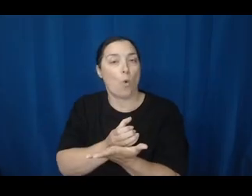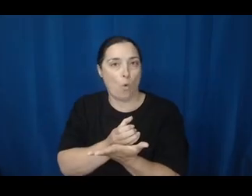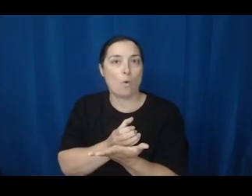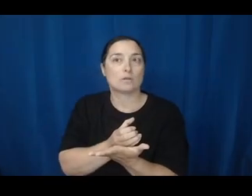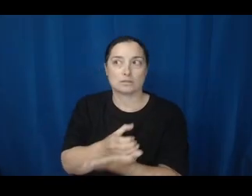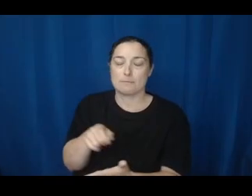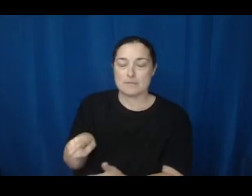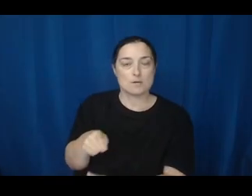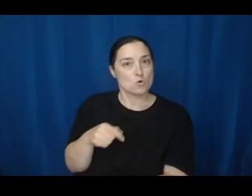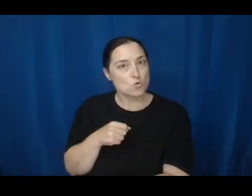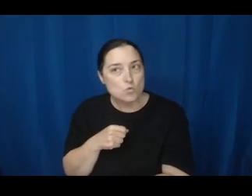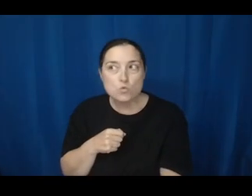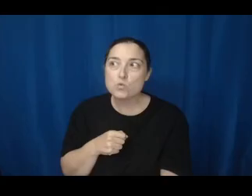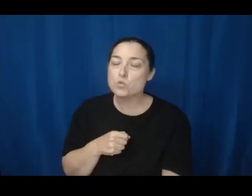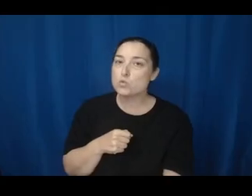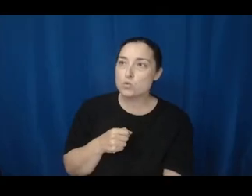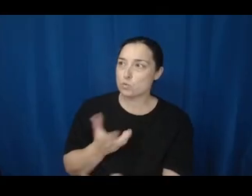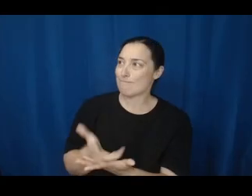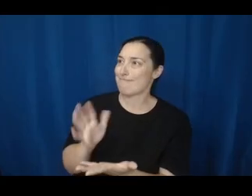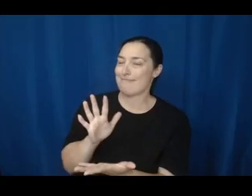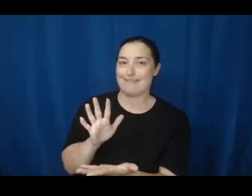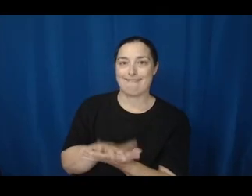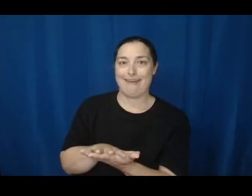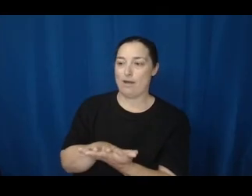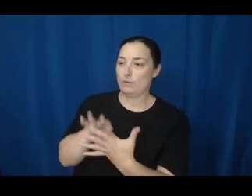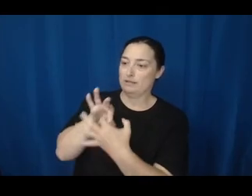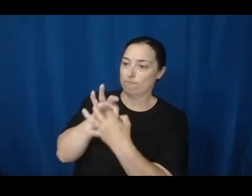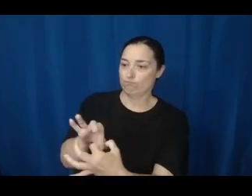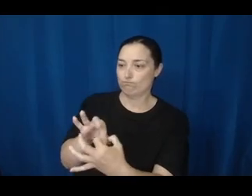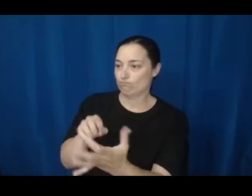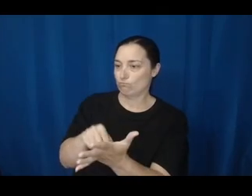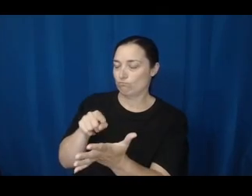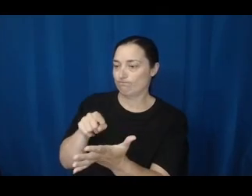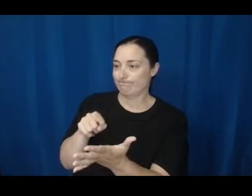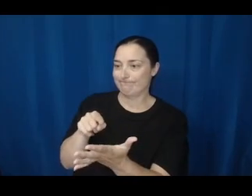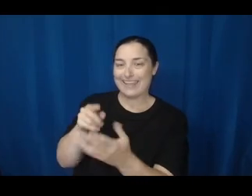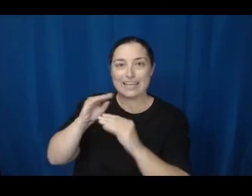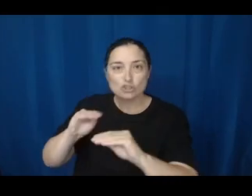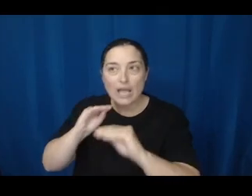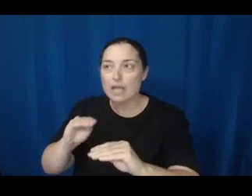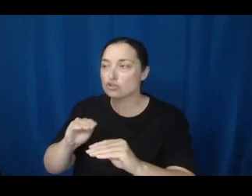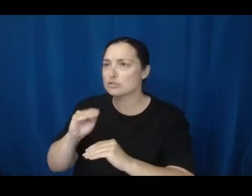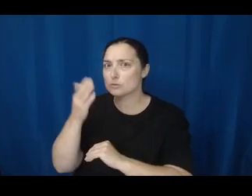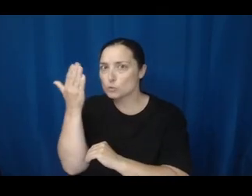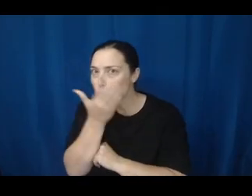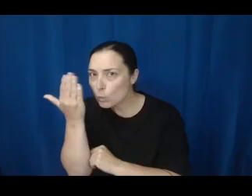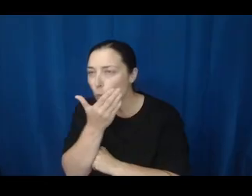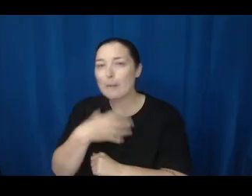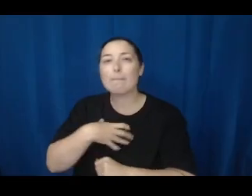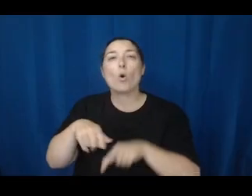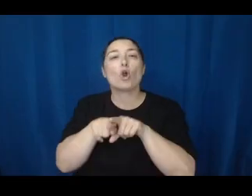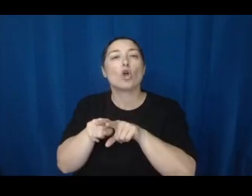thinking about how we do education and how we do school, with more learning on country and out